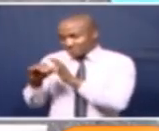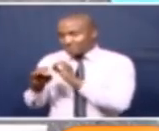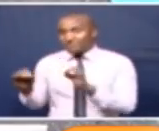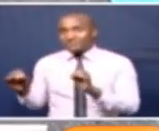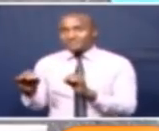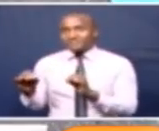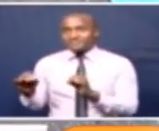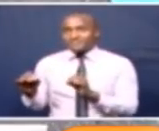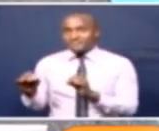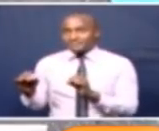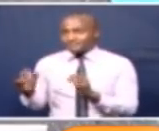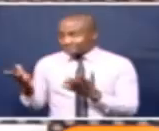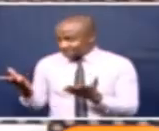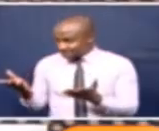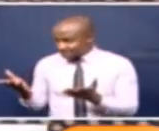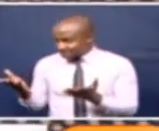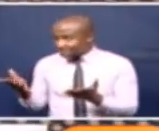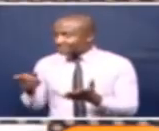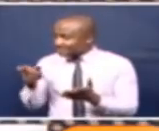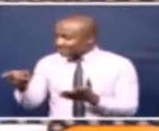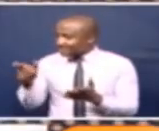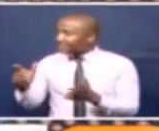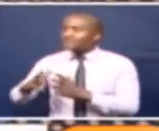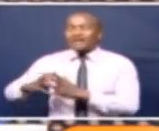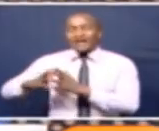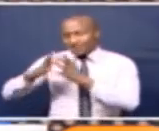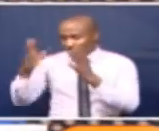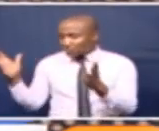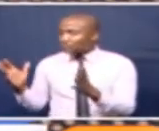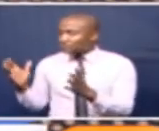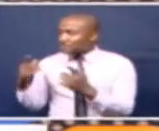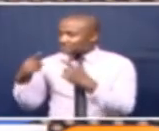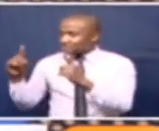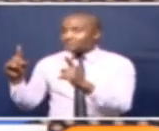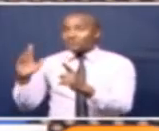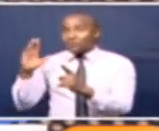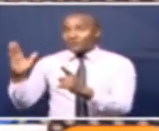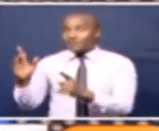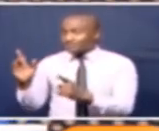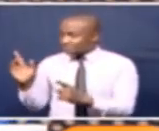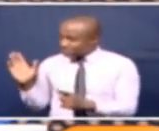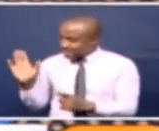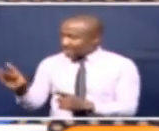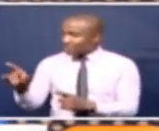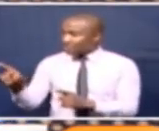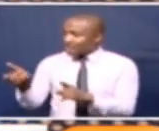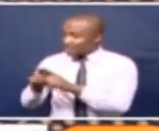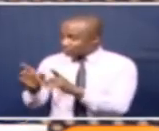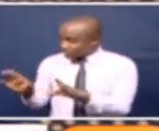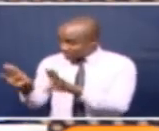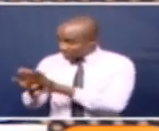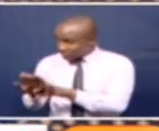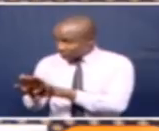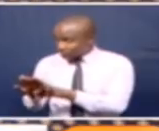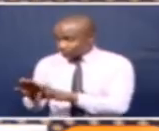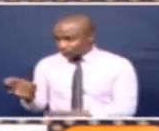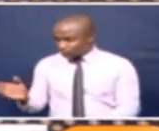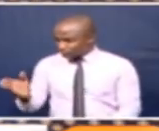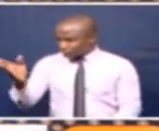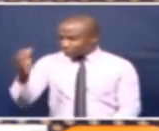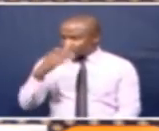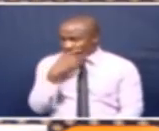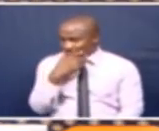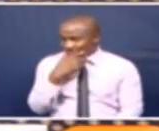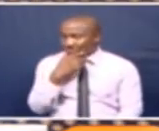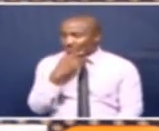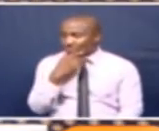this, Golda. This is a huge moment for you, and I'll be coming to you as we close. To you, sir